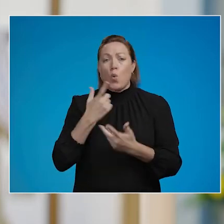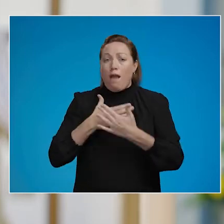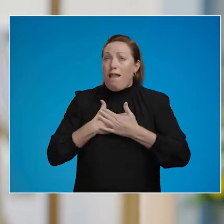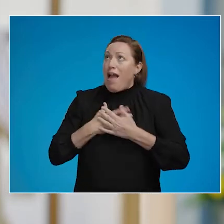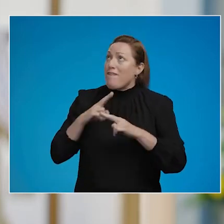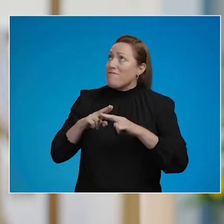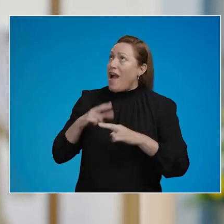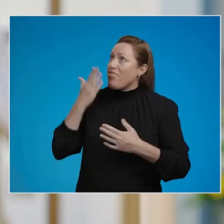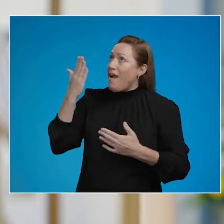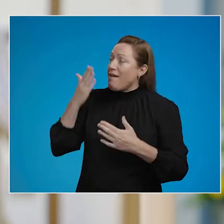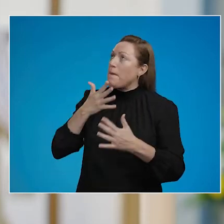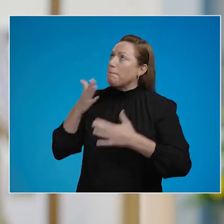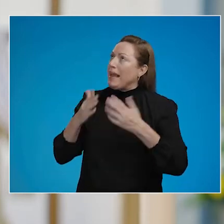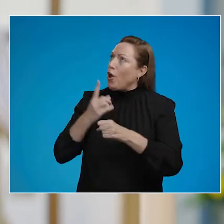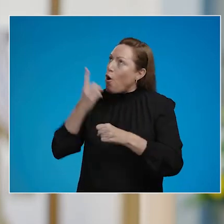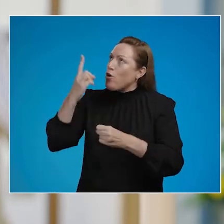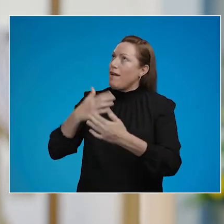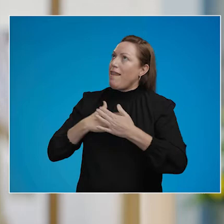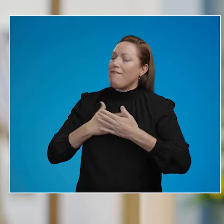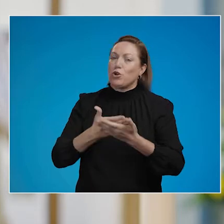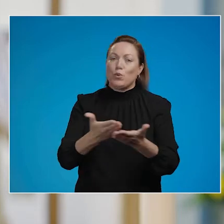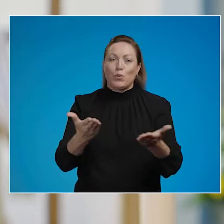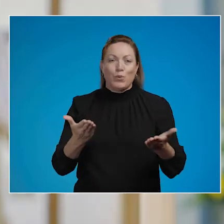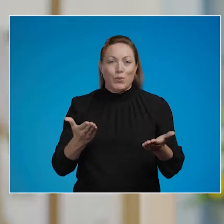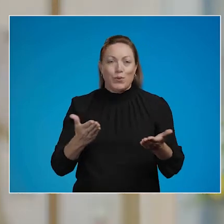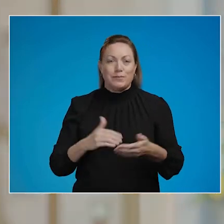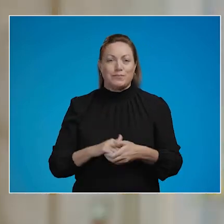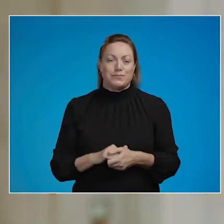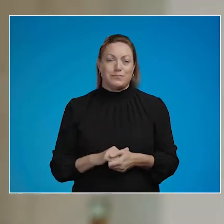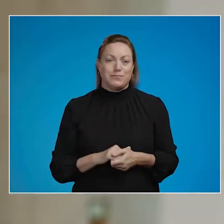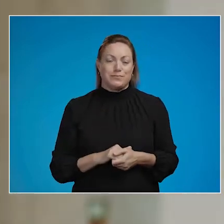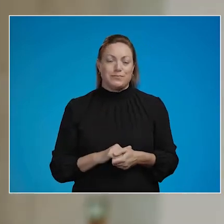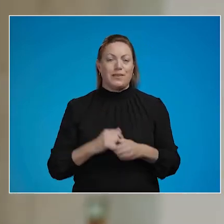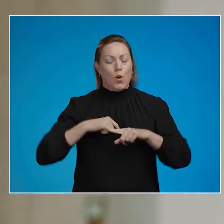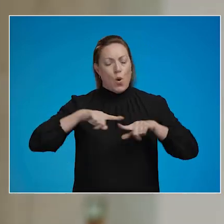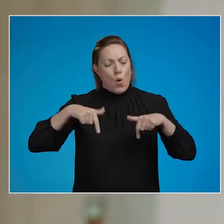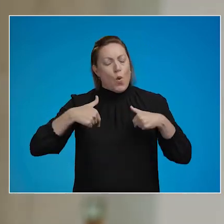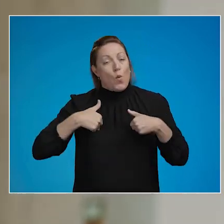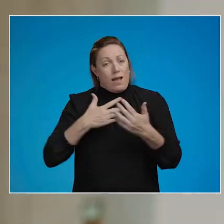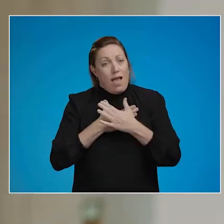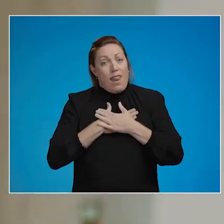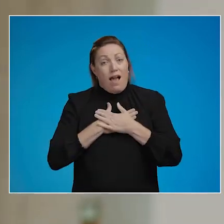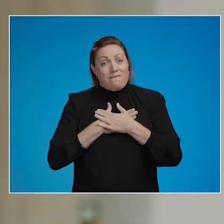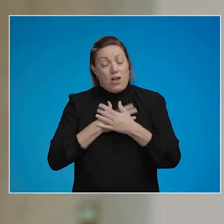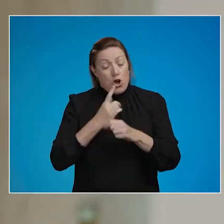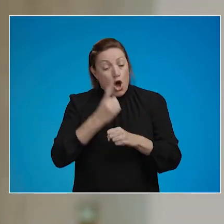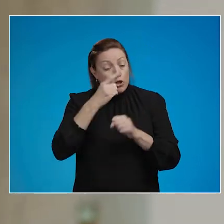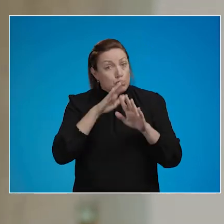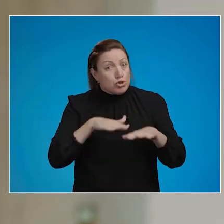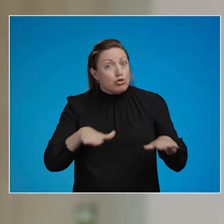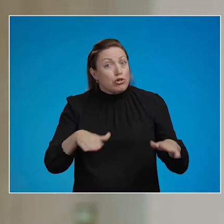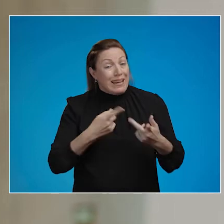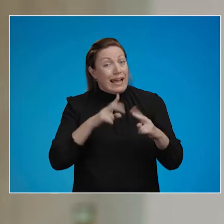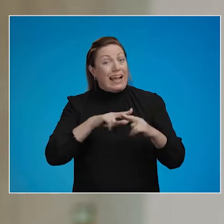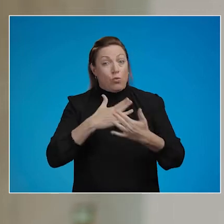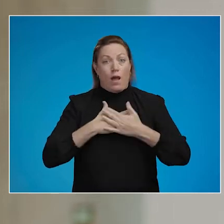begot him, loves the child whom he begets. We can be sure that we love God's children if